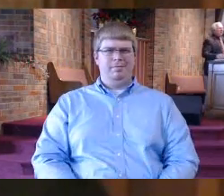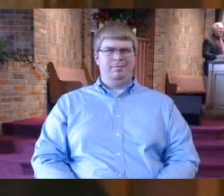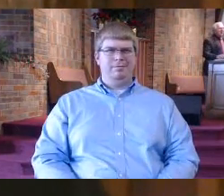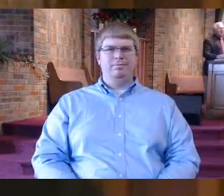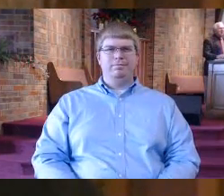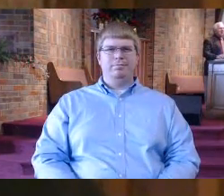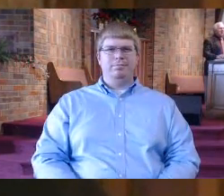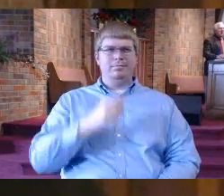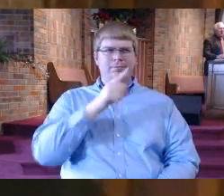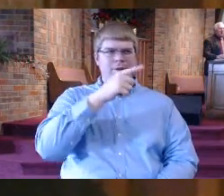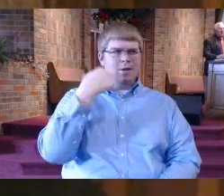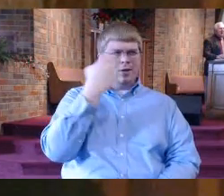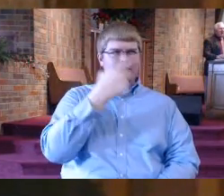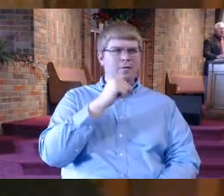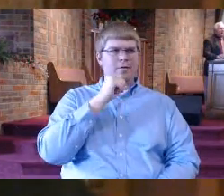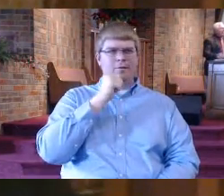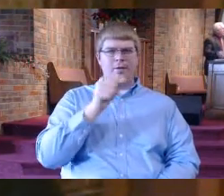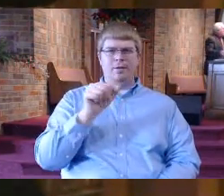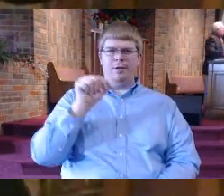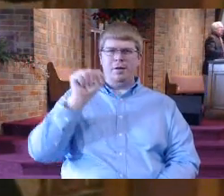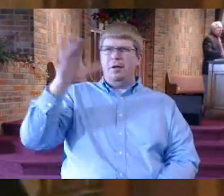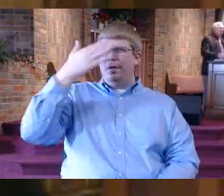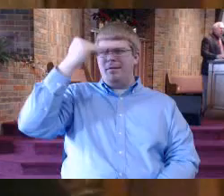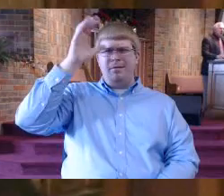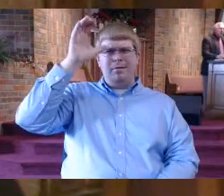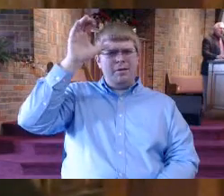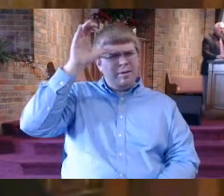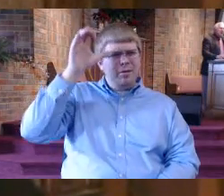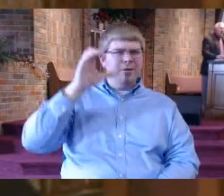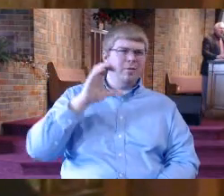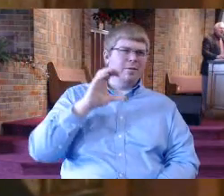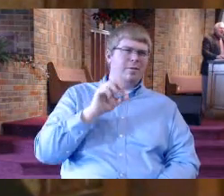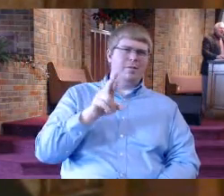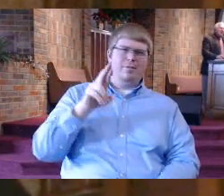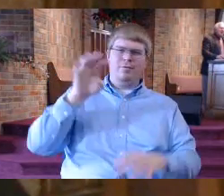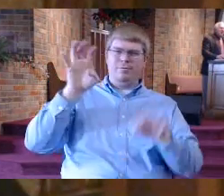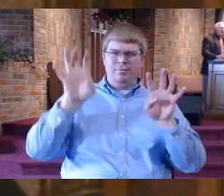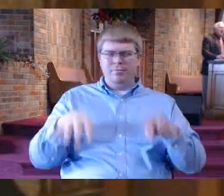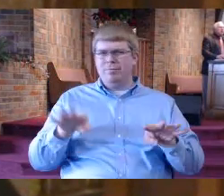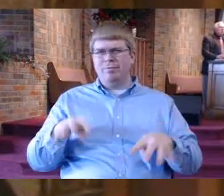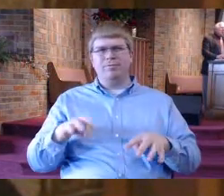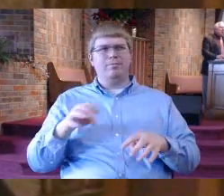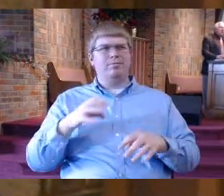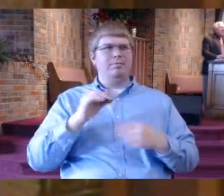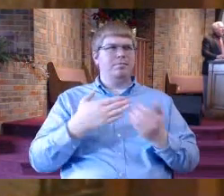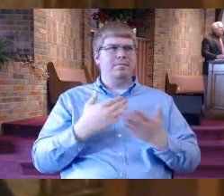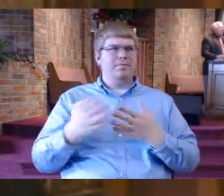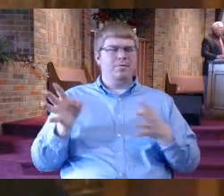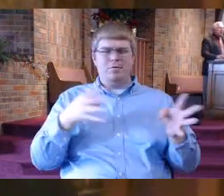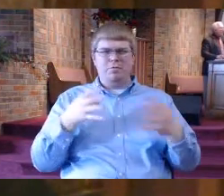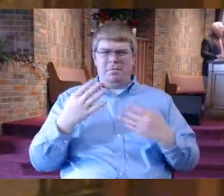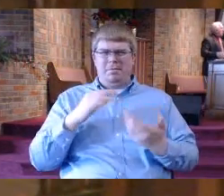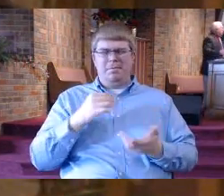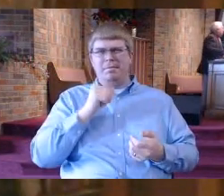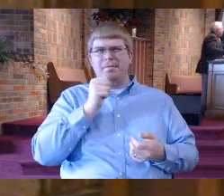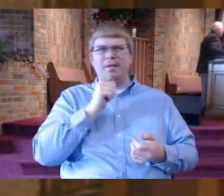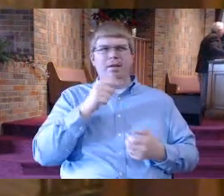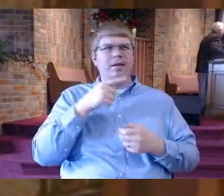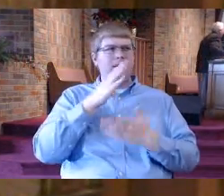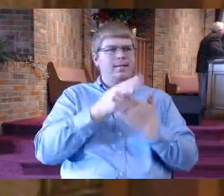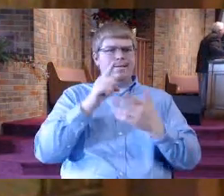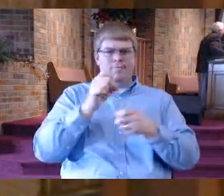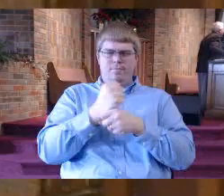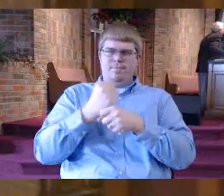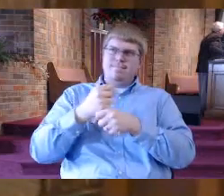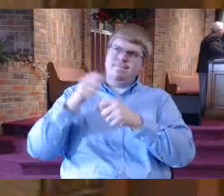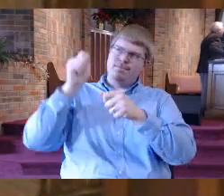Those faces did not occur naturally. Those were carved. That's the work. Don't you know